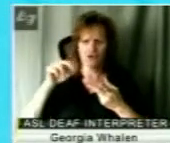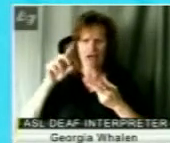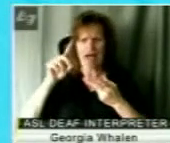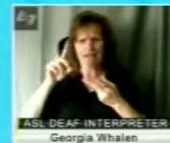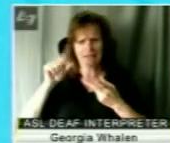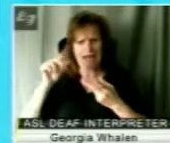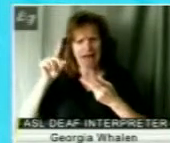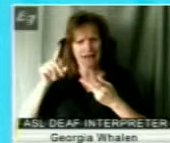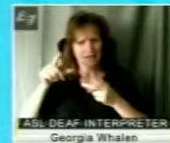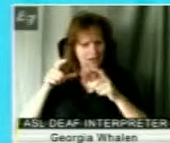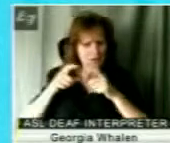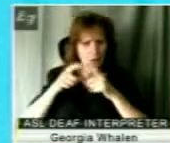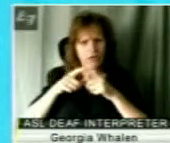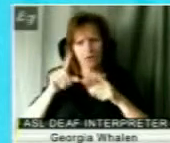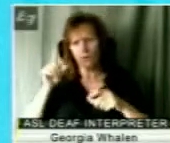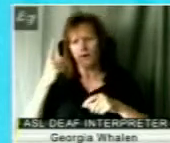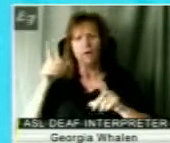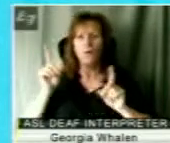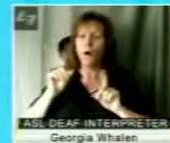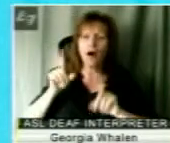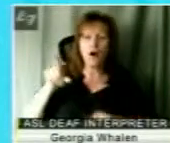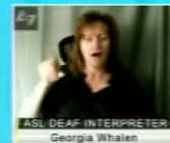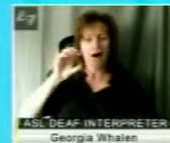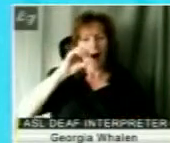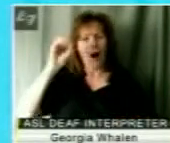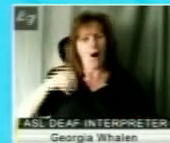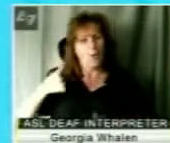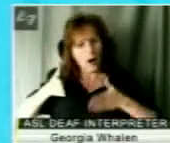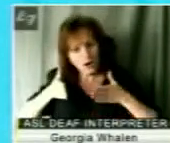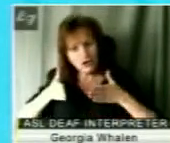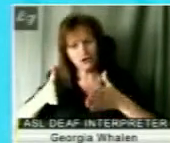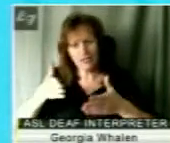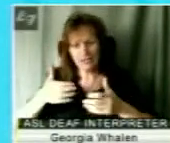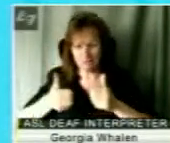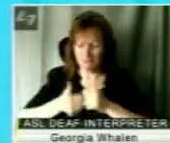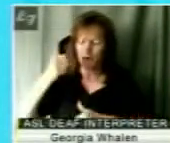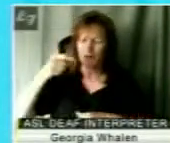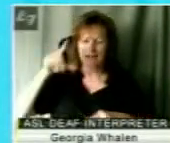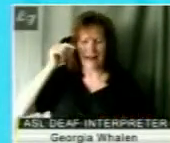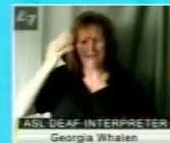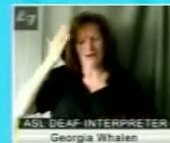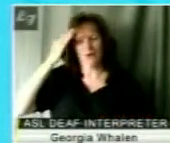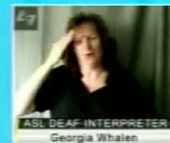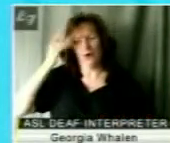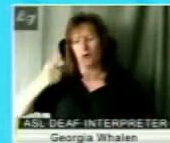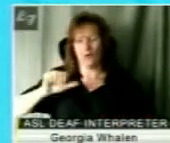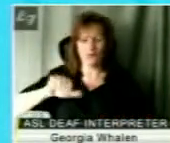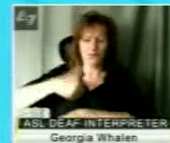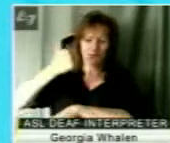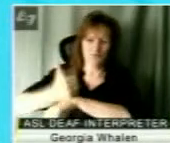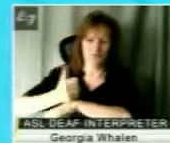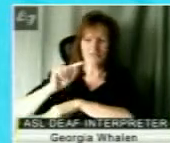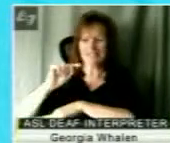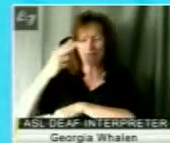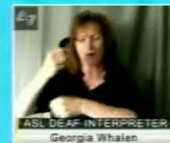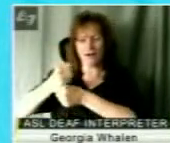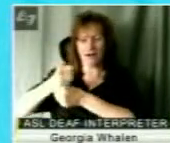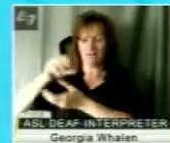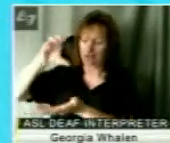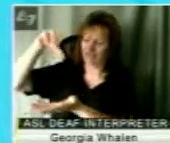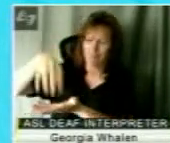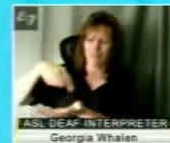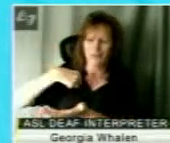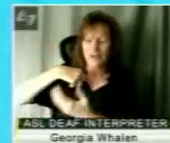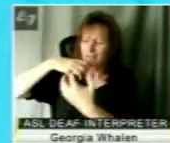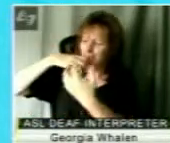on Ottawa Street, as most Hamiltonians know, but certainly a national treasure. And